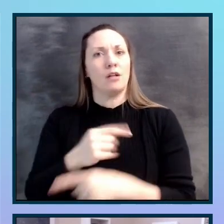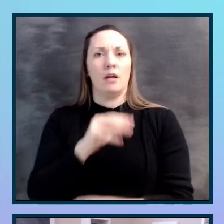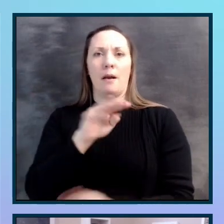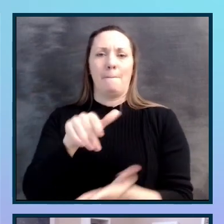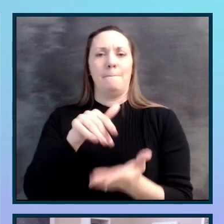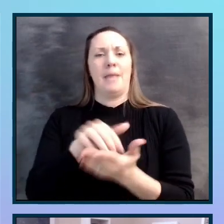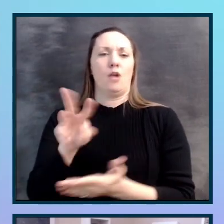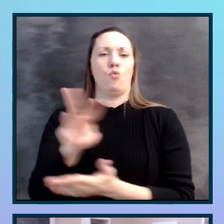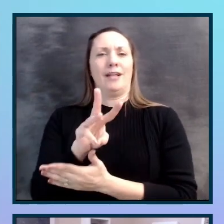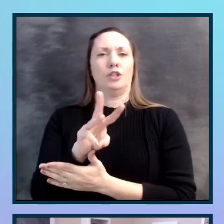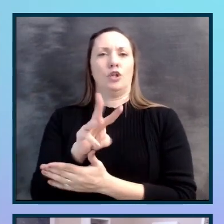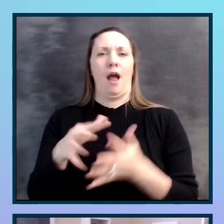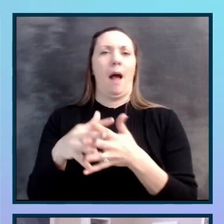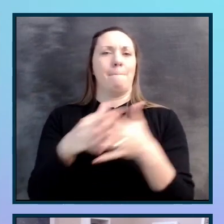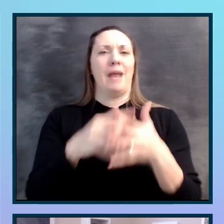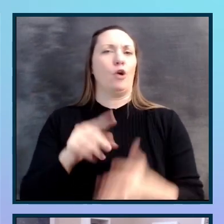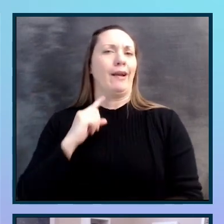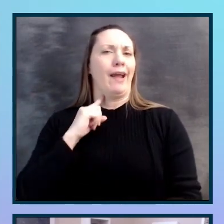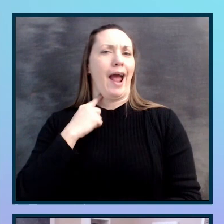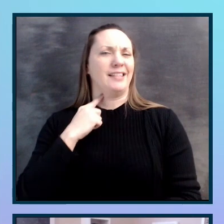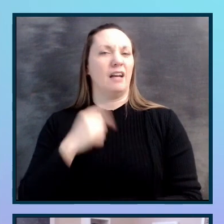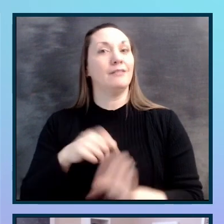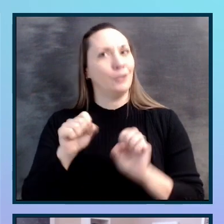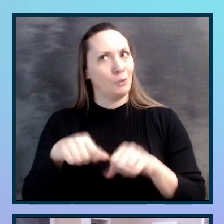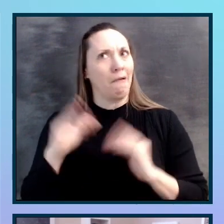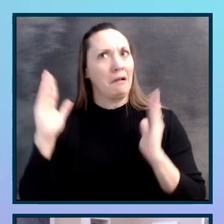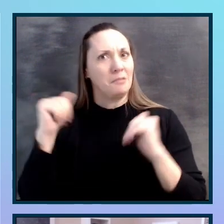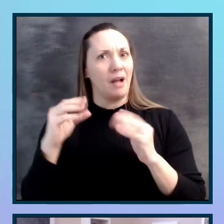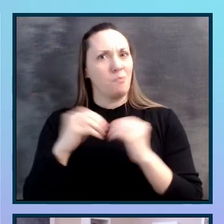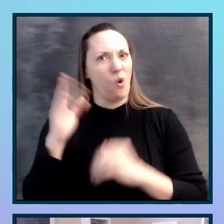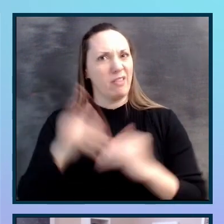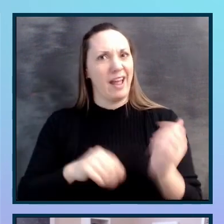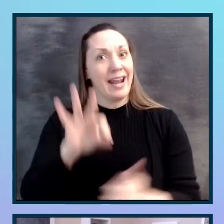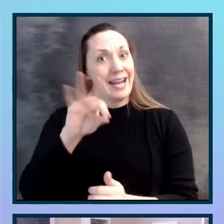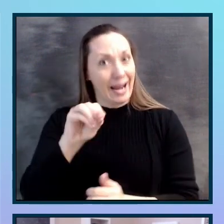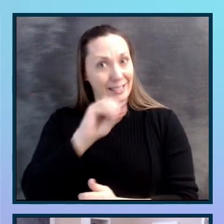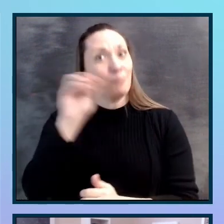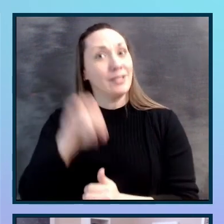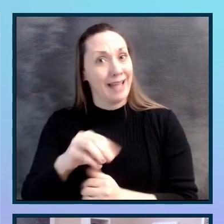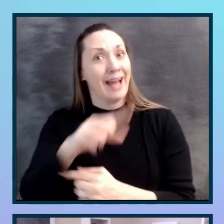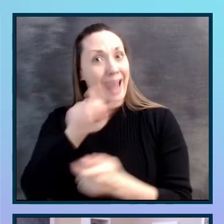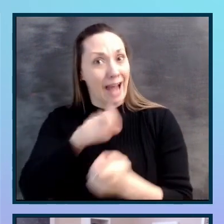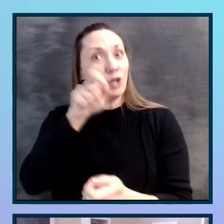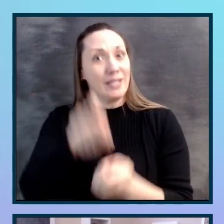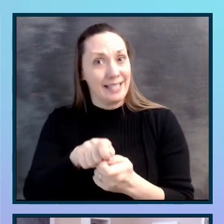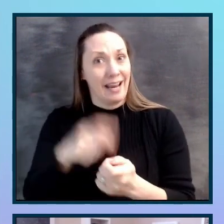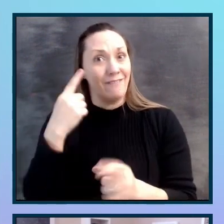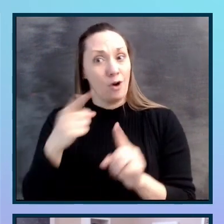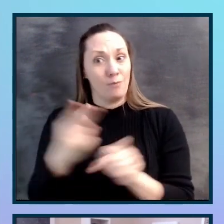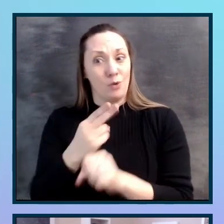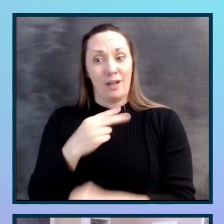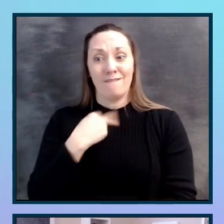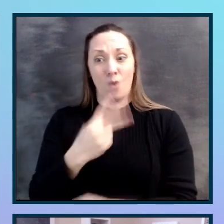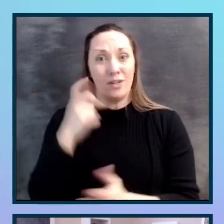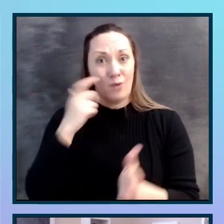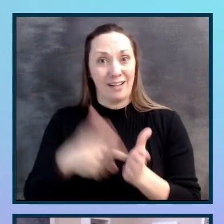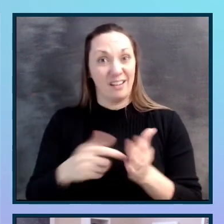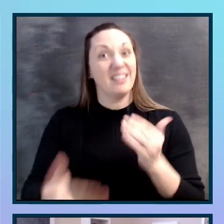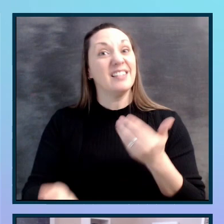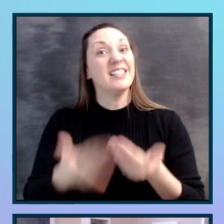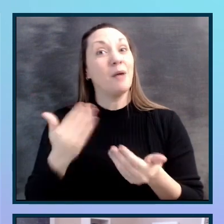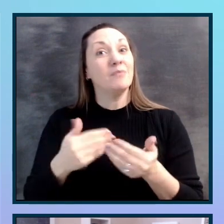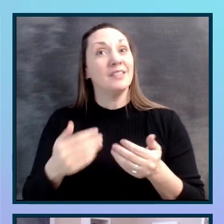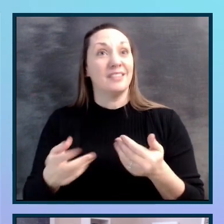American accent, you can expect well over 90% accuracy from voice recognition AI, sometimes getting as high as 98 and